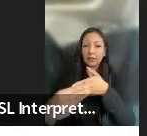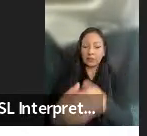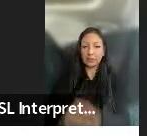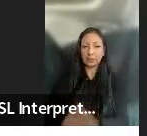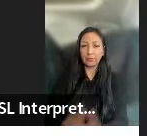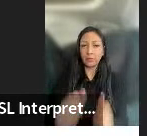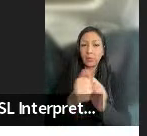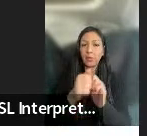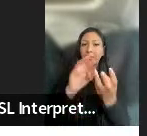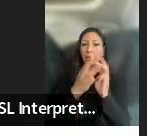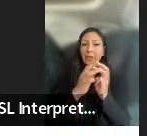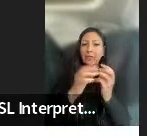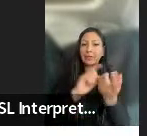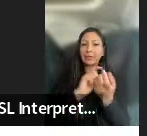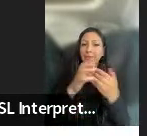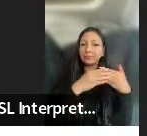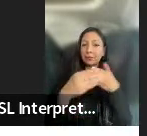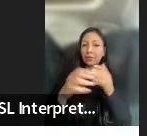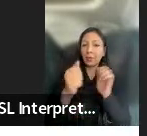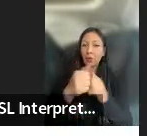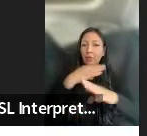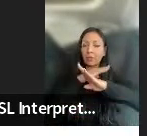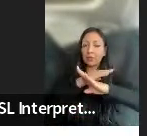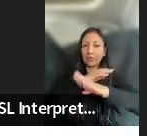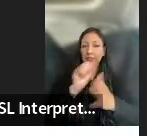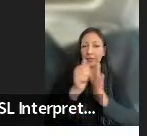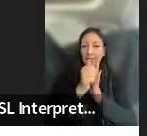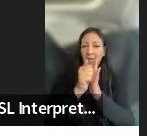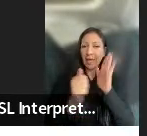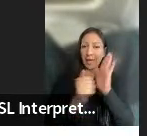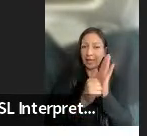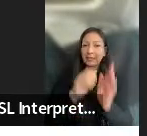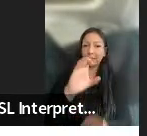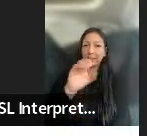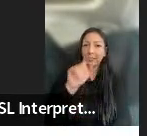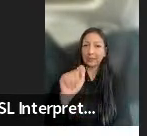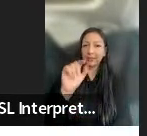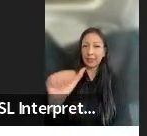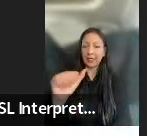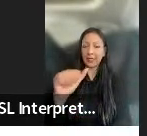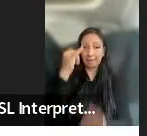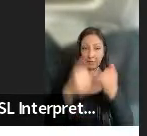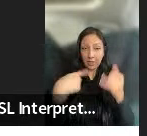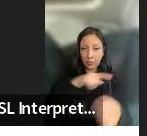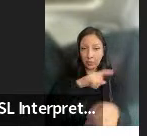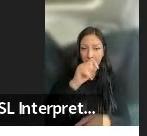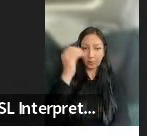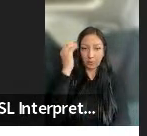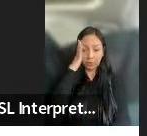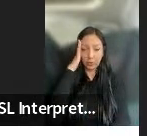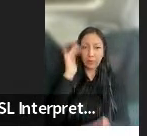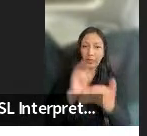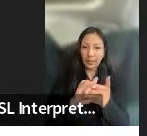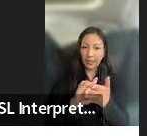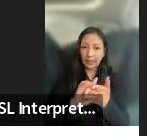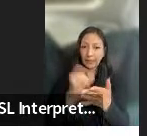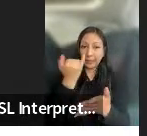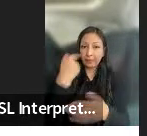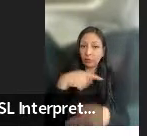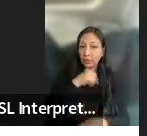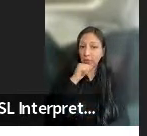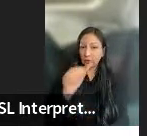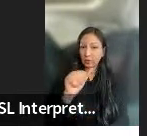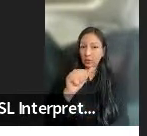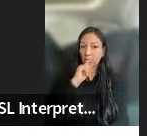Climate Leadership and Community Protection Act, CLCPA. Finally, we have to keep in mind that if we do not take